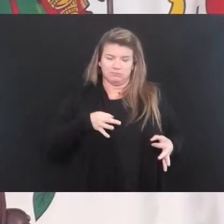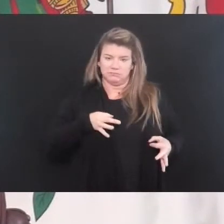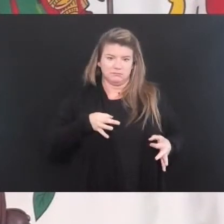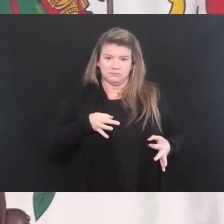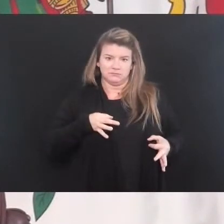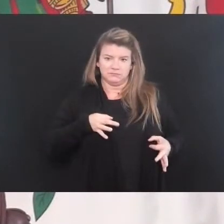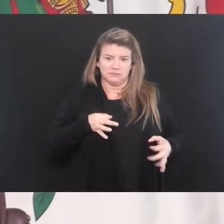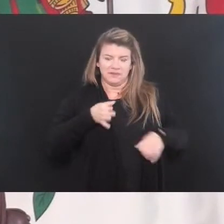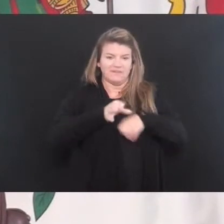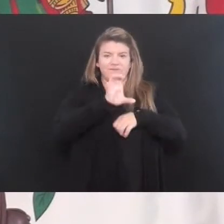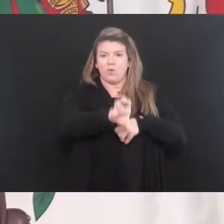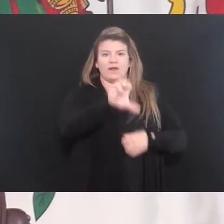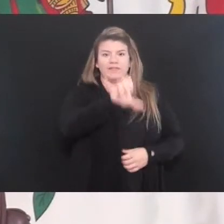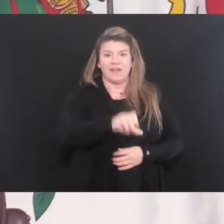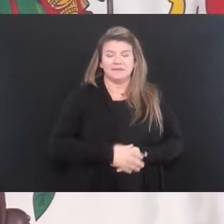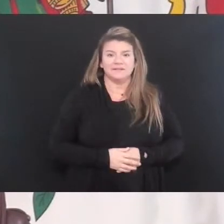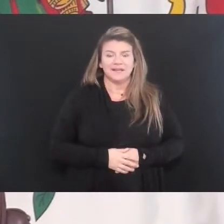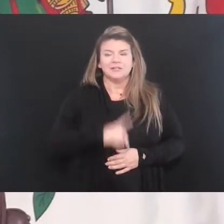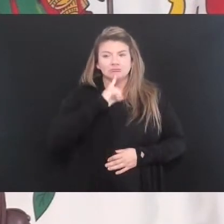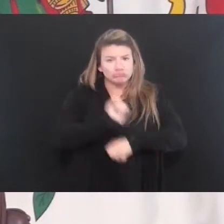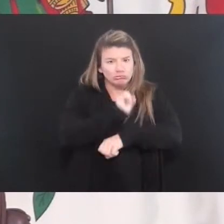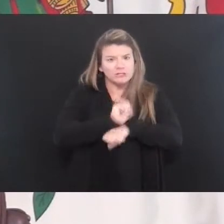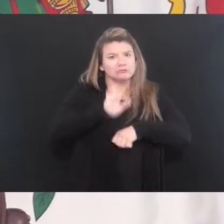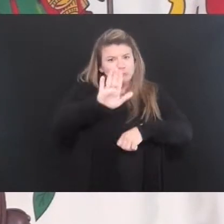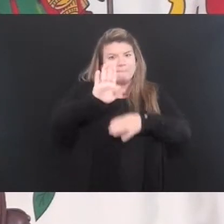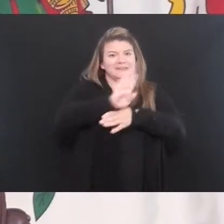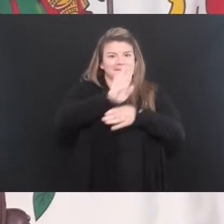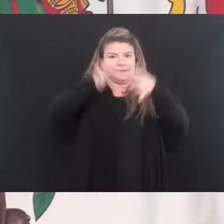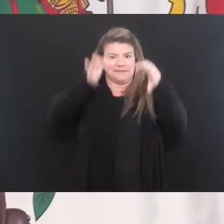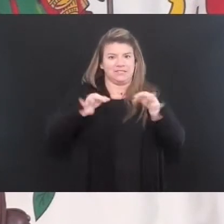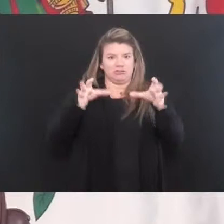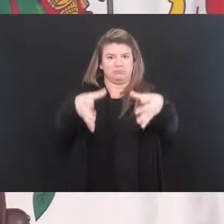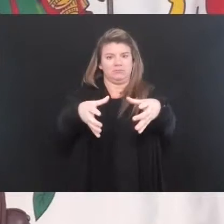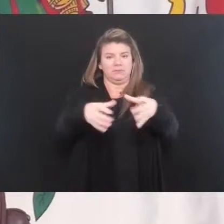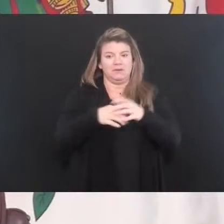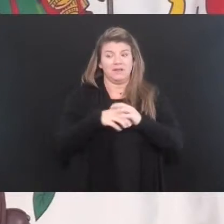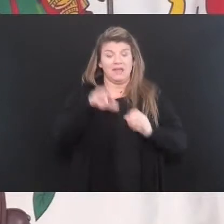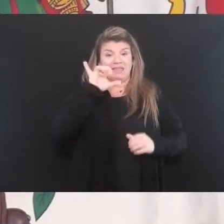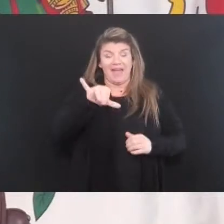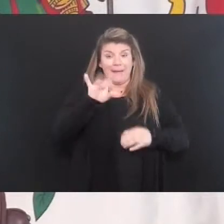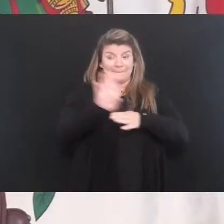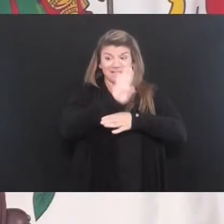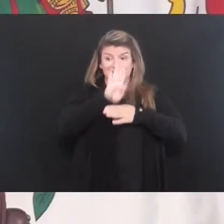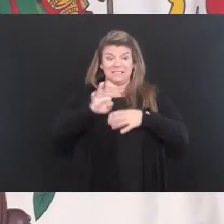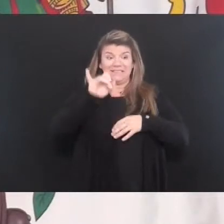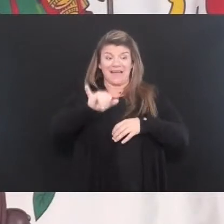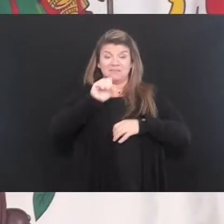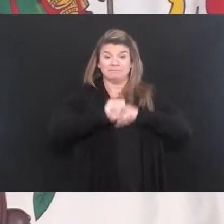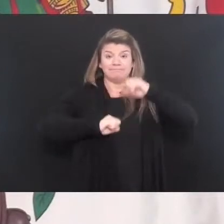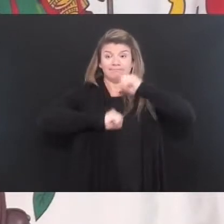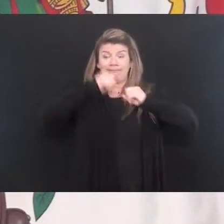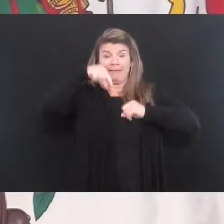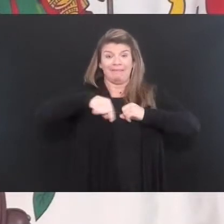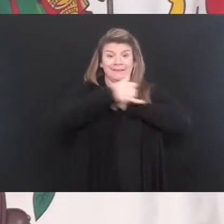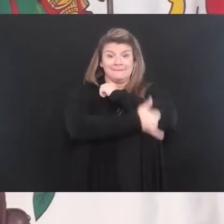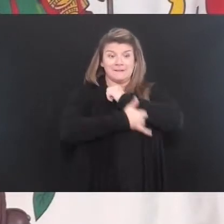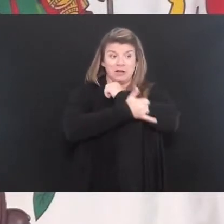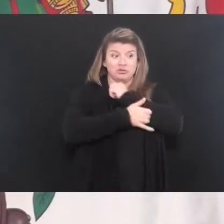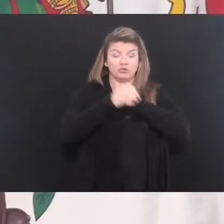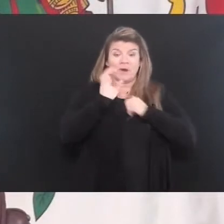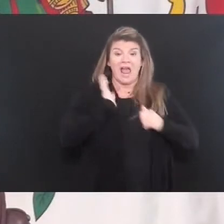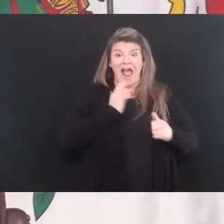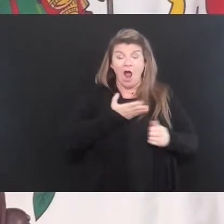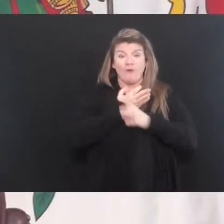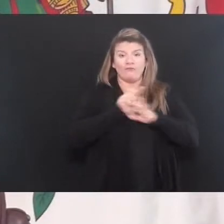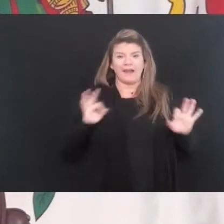be made. It is the business's decision. That's what's founded this whole country. Those freedoms have founded our